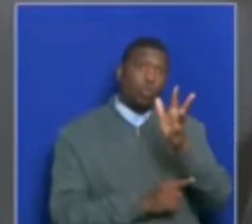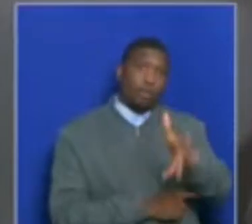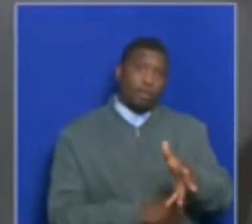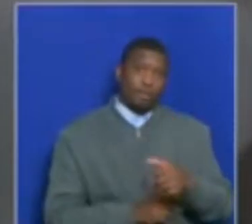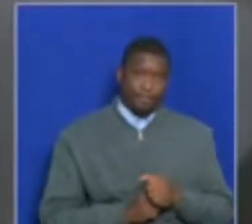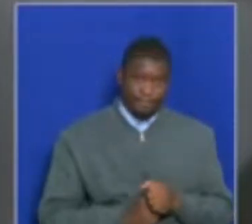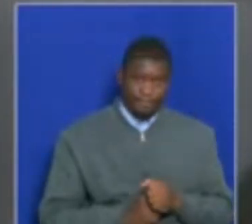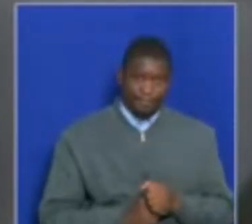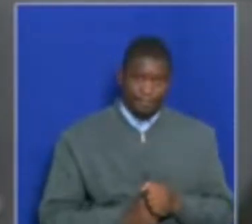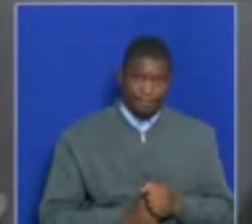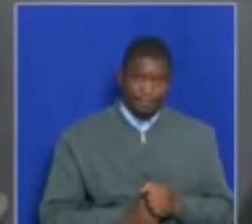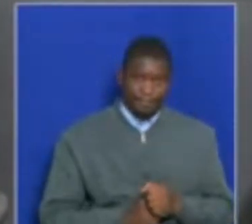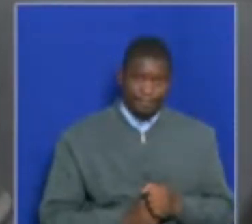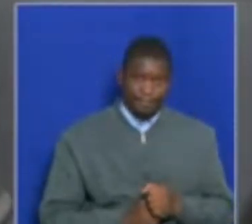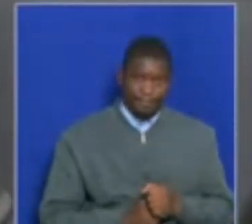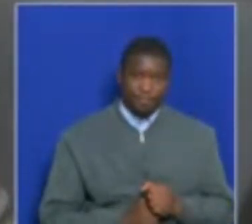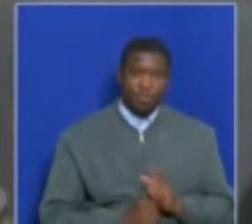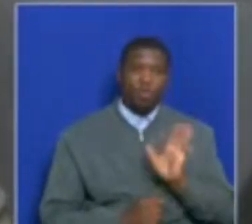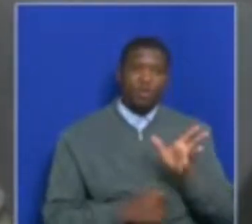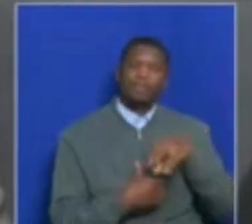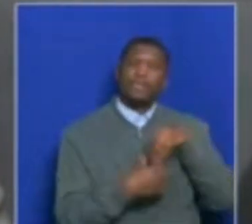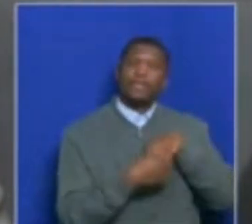It will involve evidence of